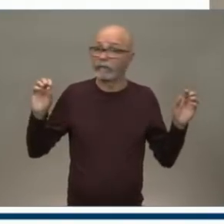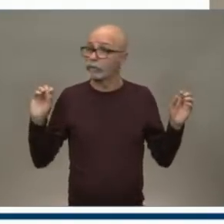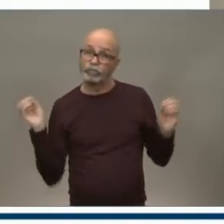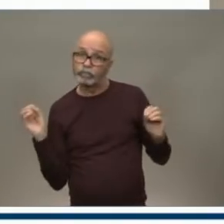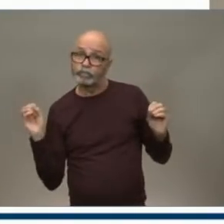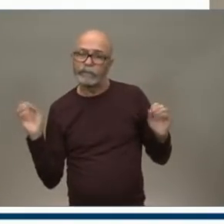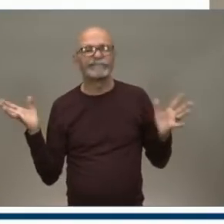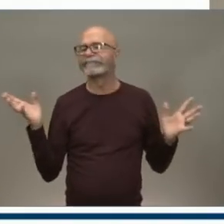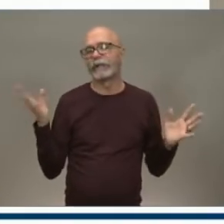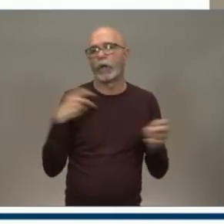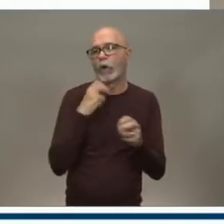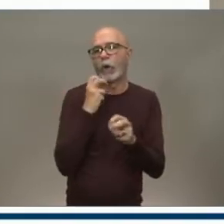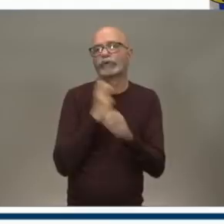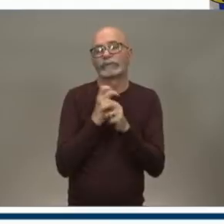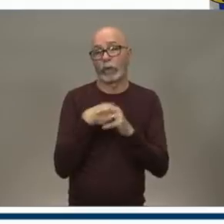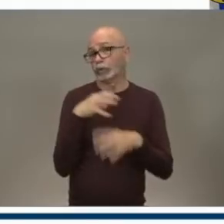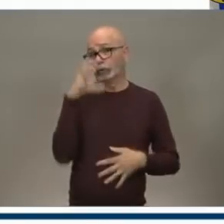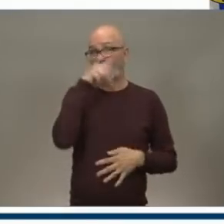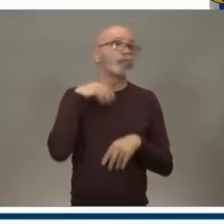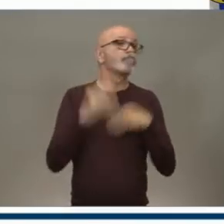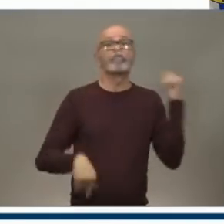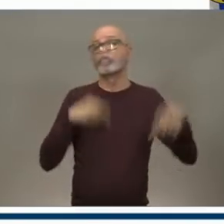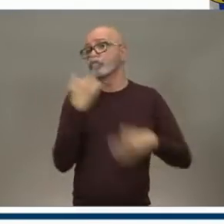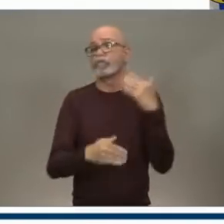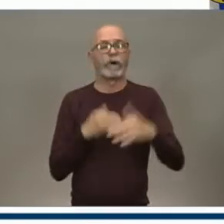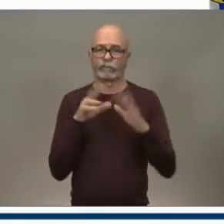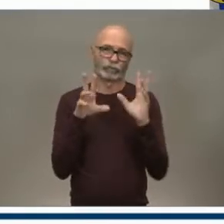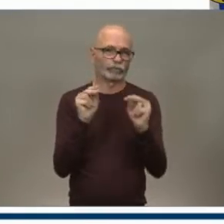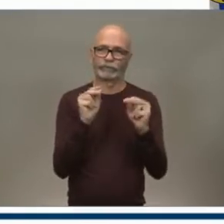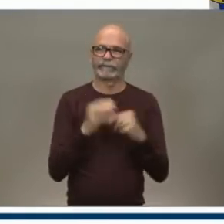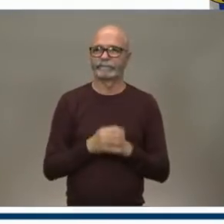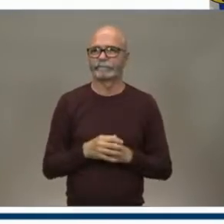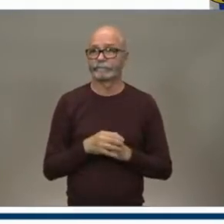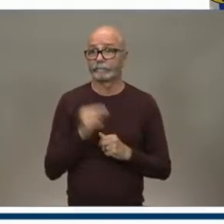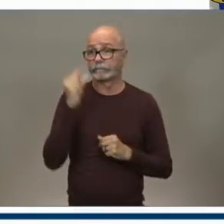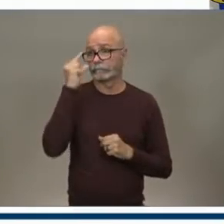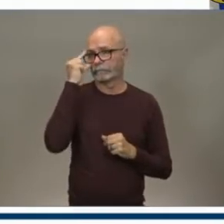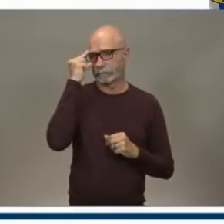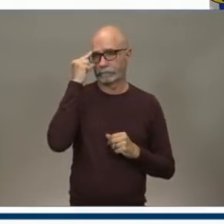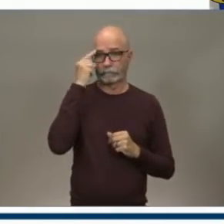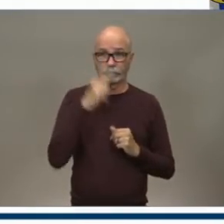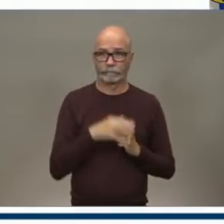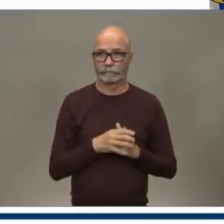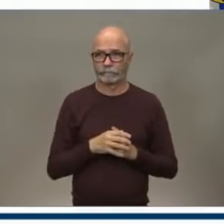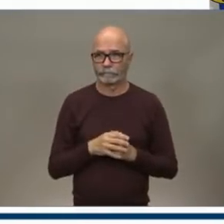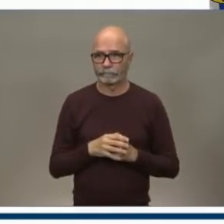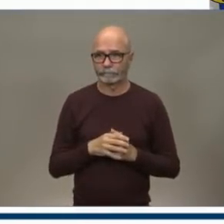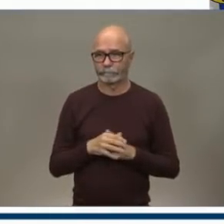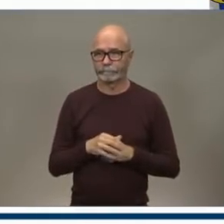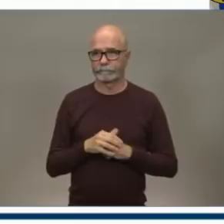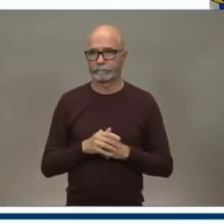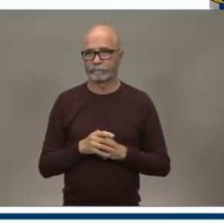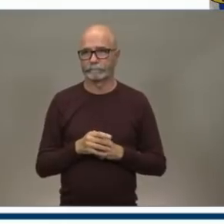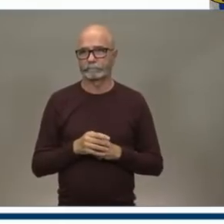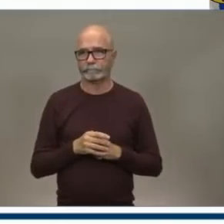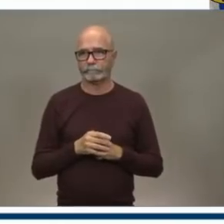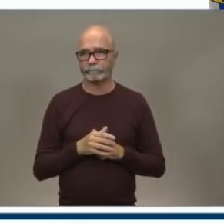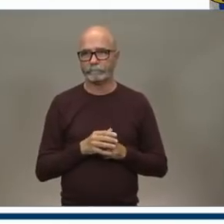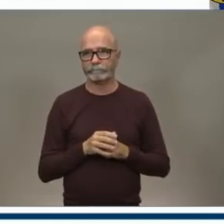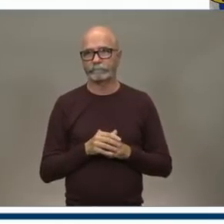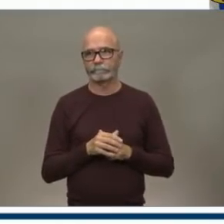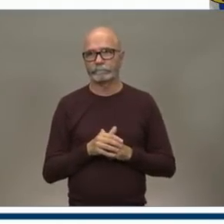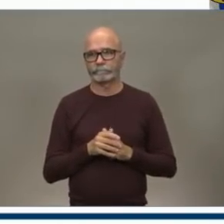have. And I just wanted to double check on rapid testing. I think last time I asked you about it, you said that there are some